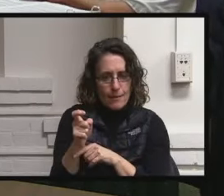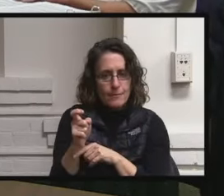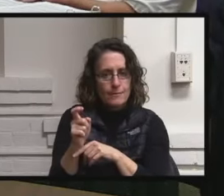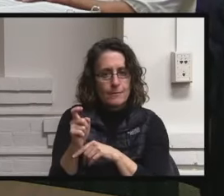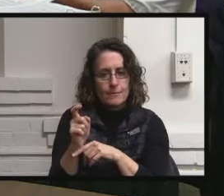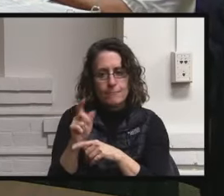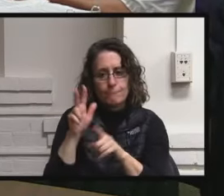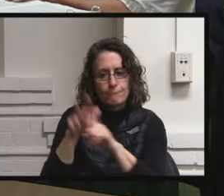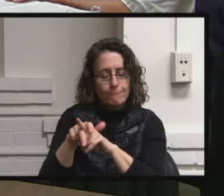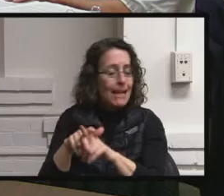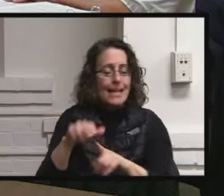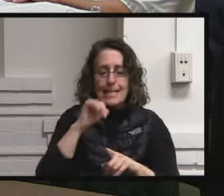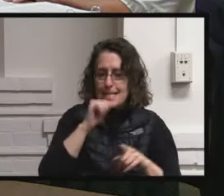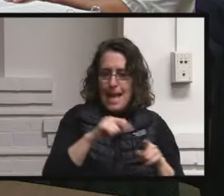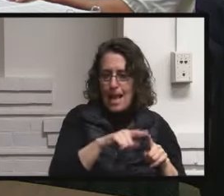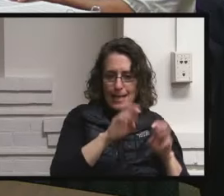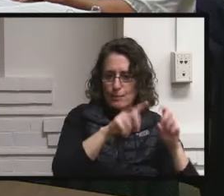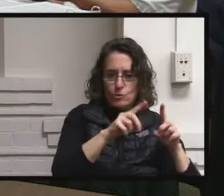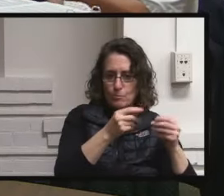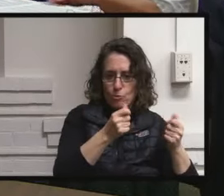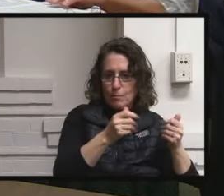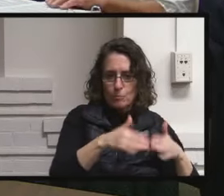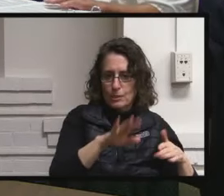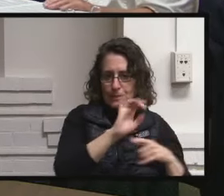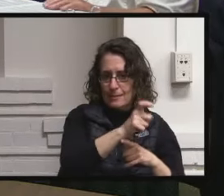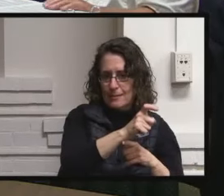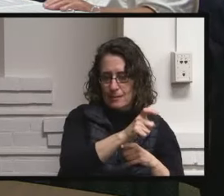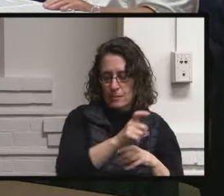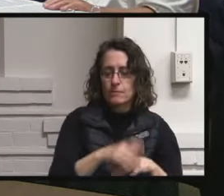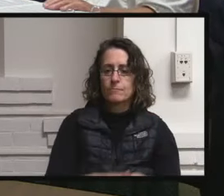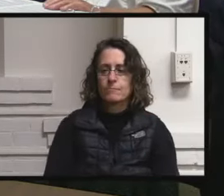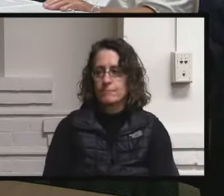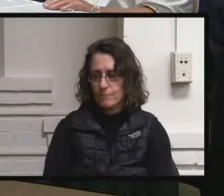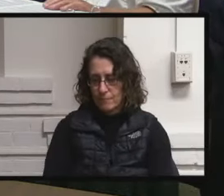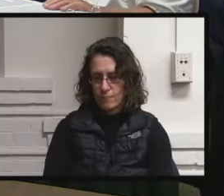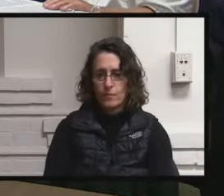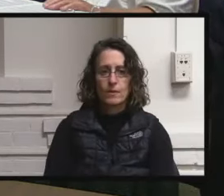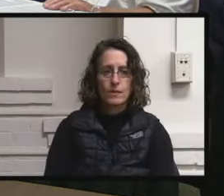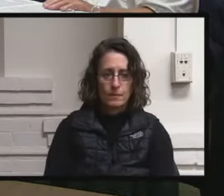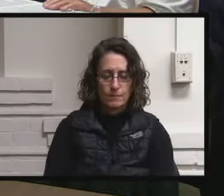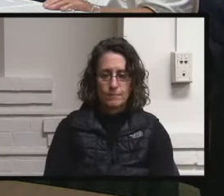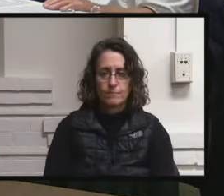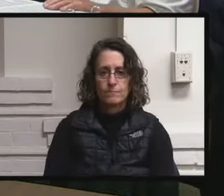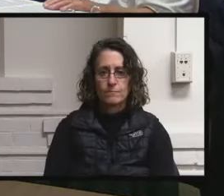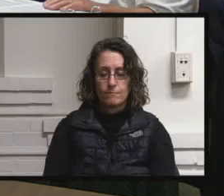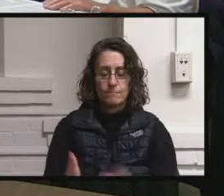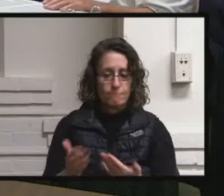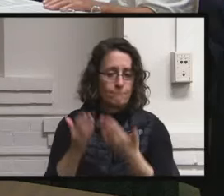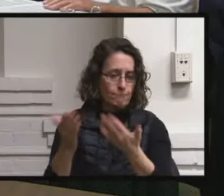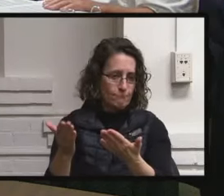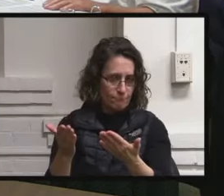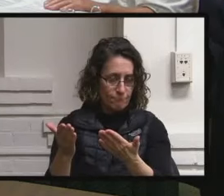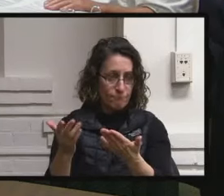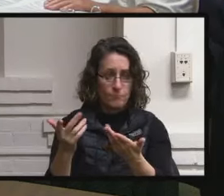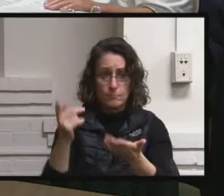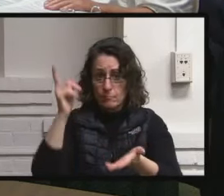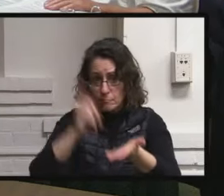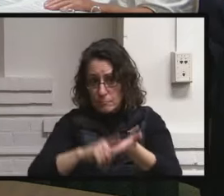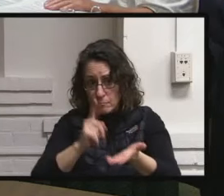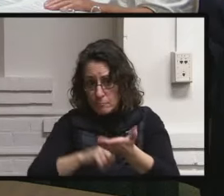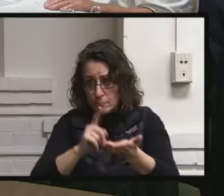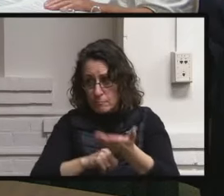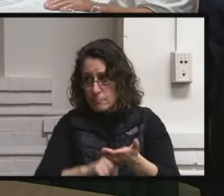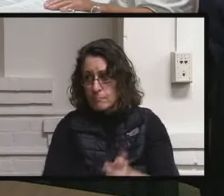tax. We have a motion to provide tax stabilization on the business personal property tax. Any further